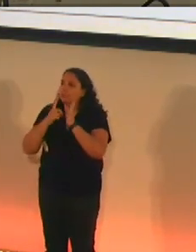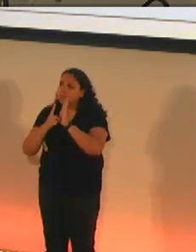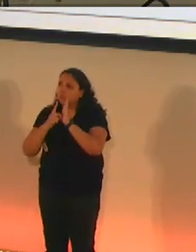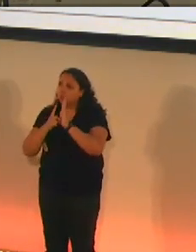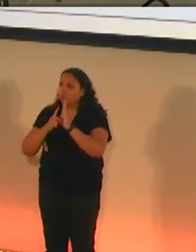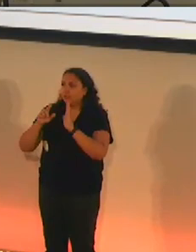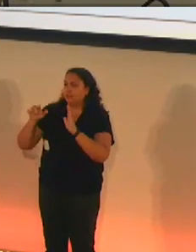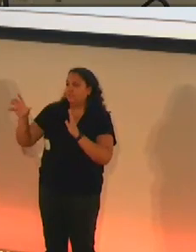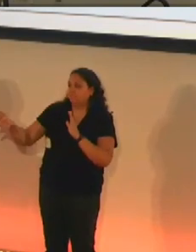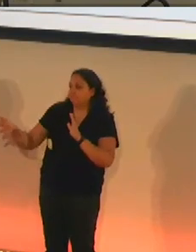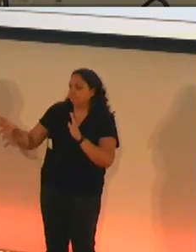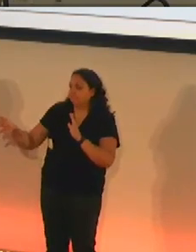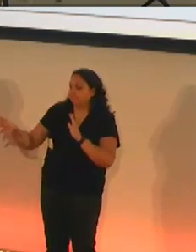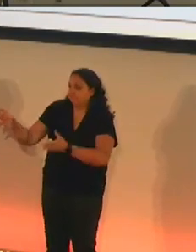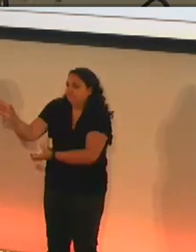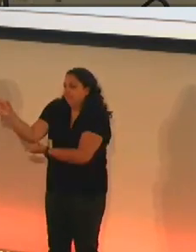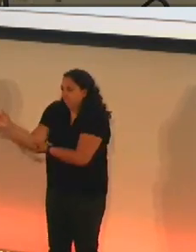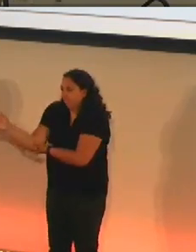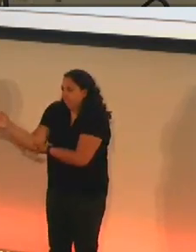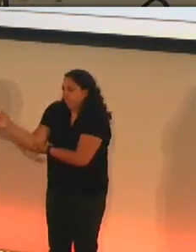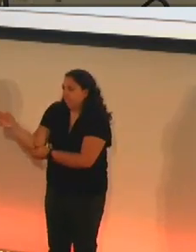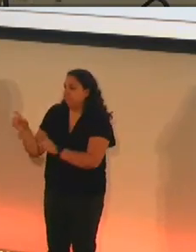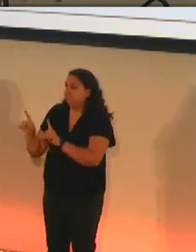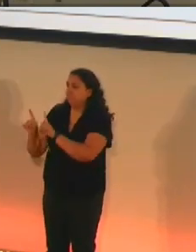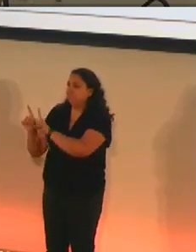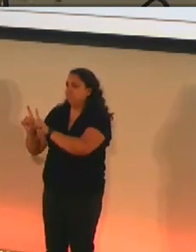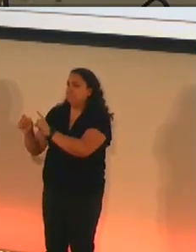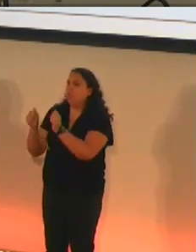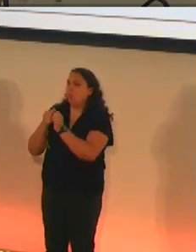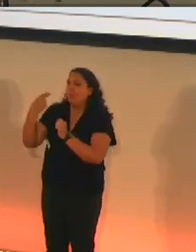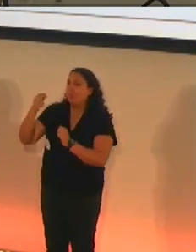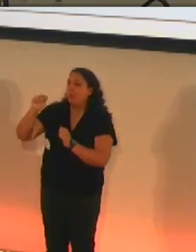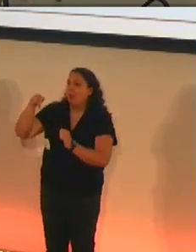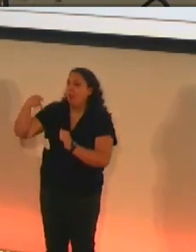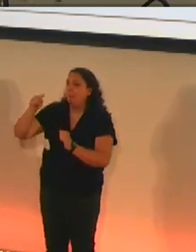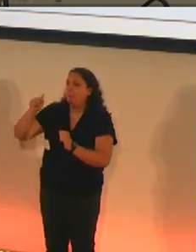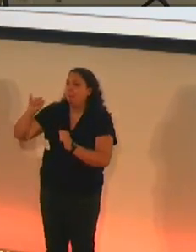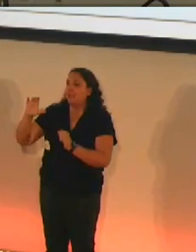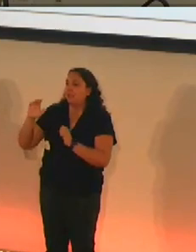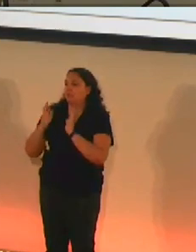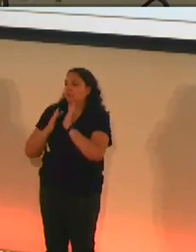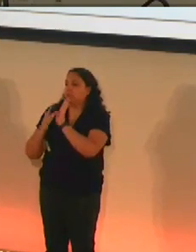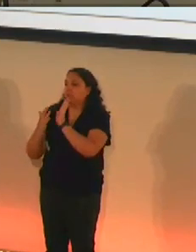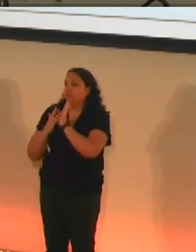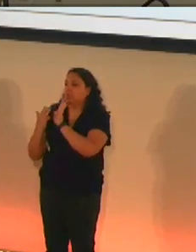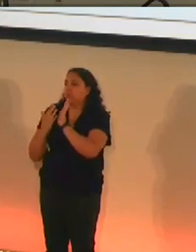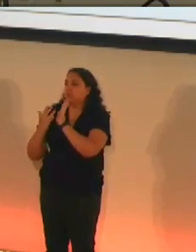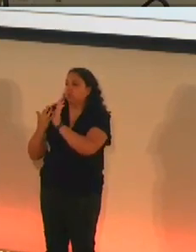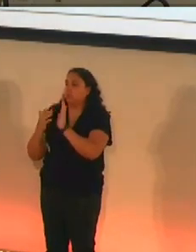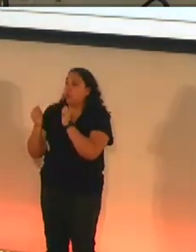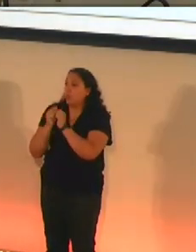on the other person's elbow through haptic feedback with consumer VR technology and consumer VR equipment.